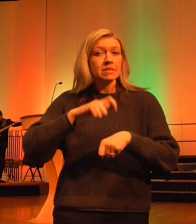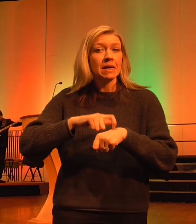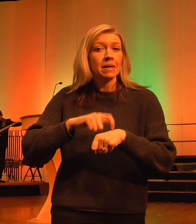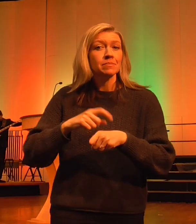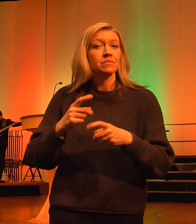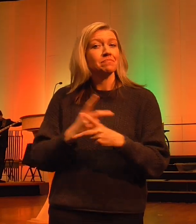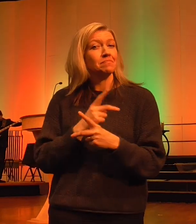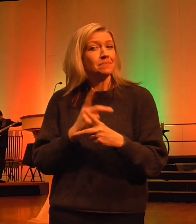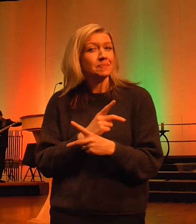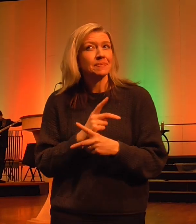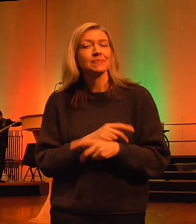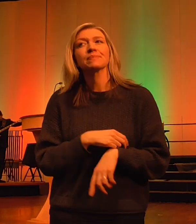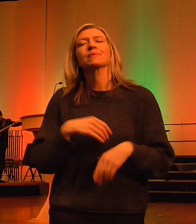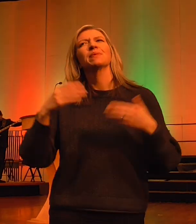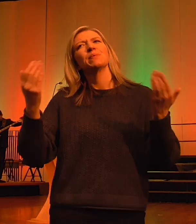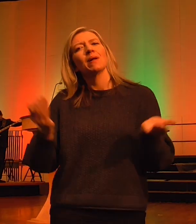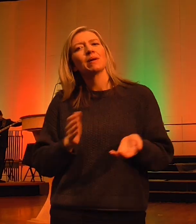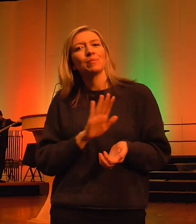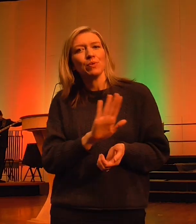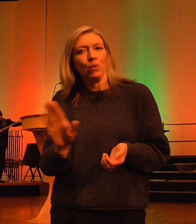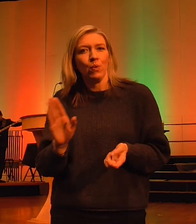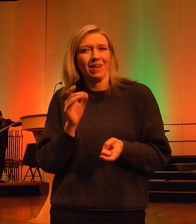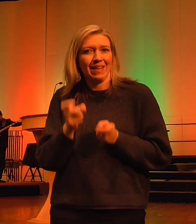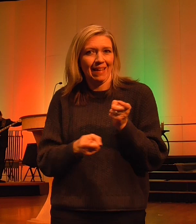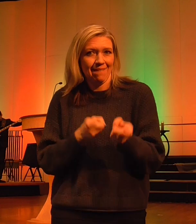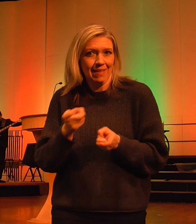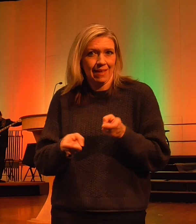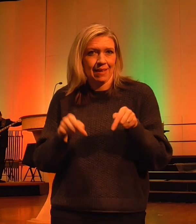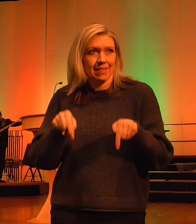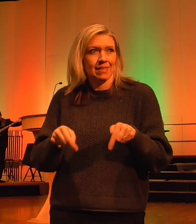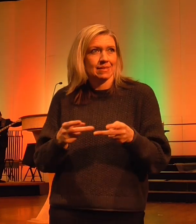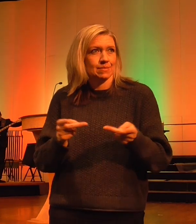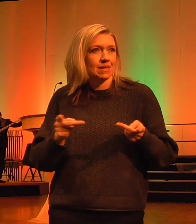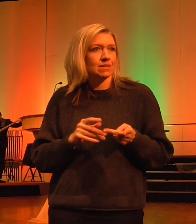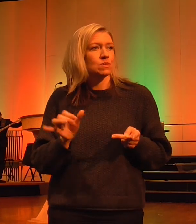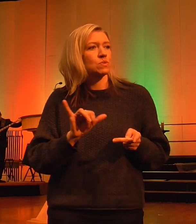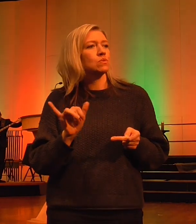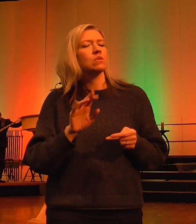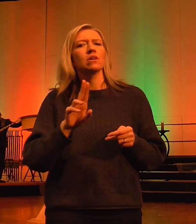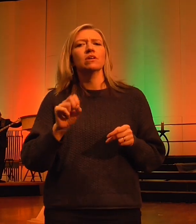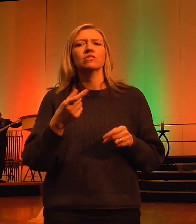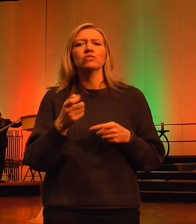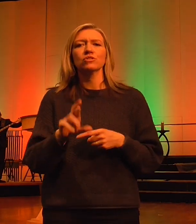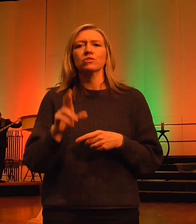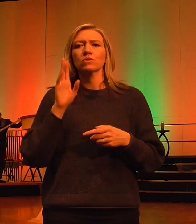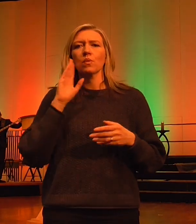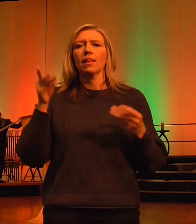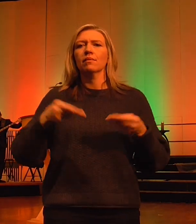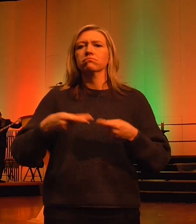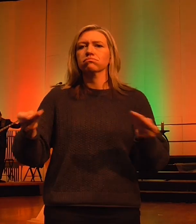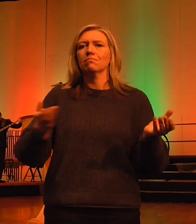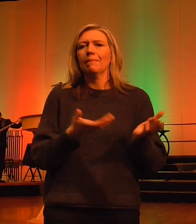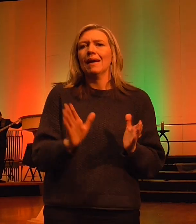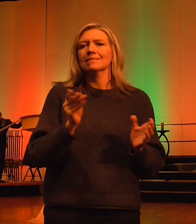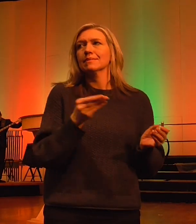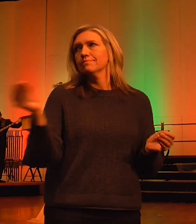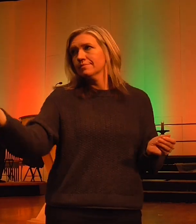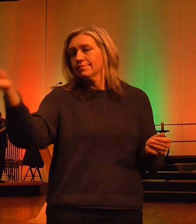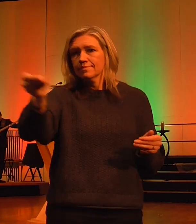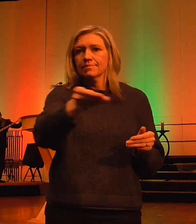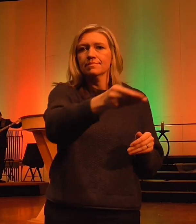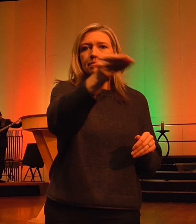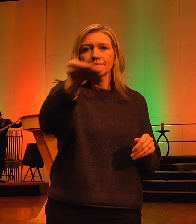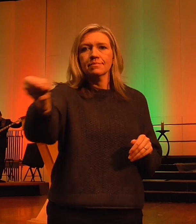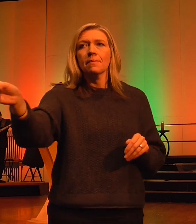with that, because we welcome your giving into this space too. And our ushers will come forth and pass the baskets, and it's a